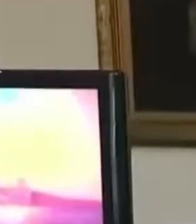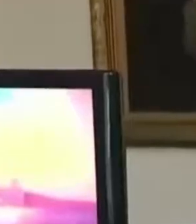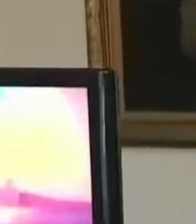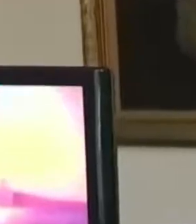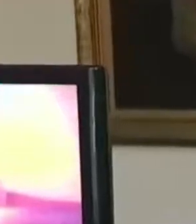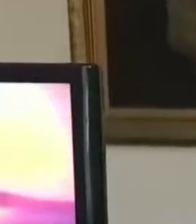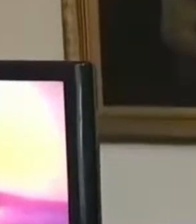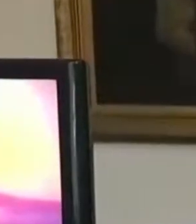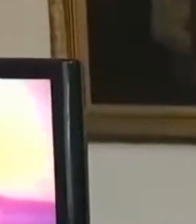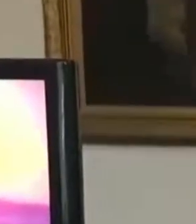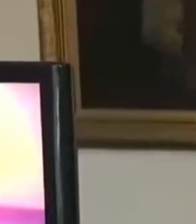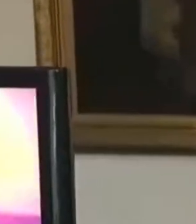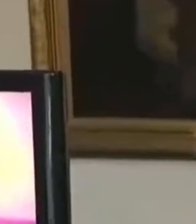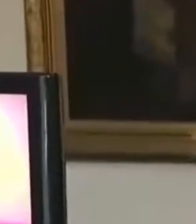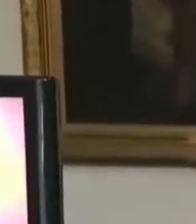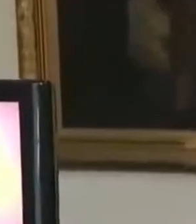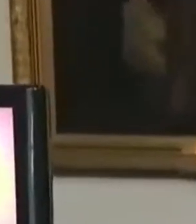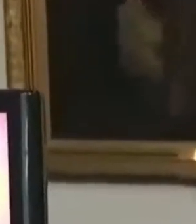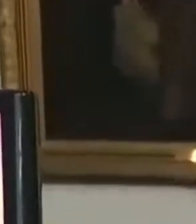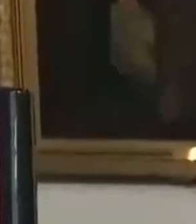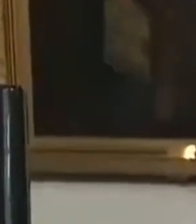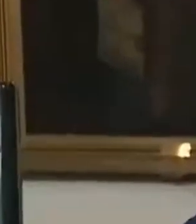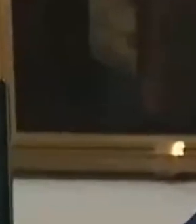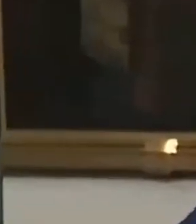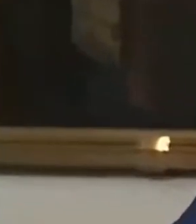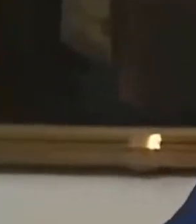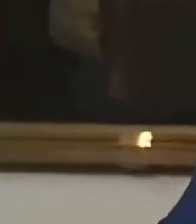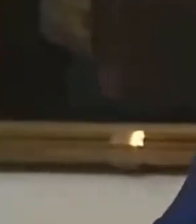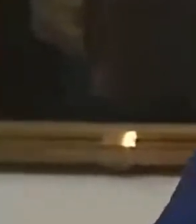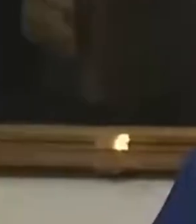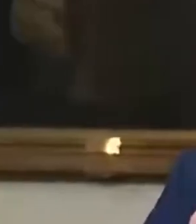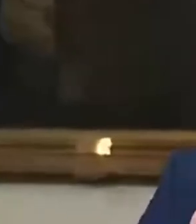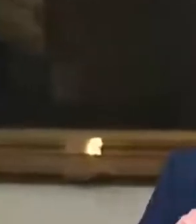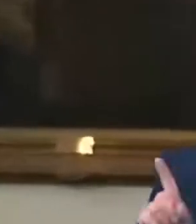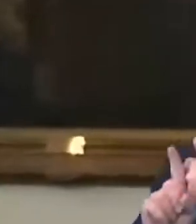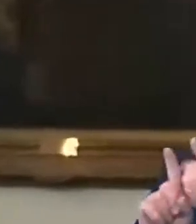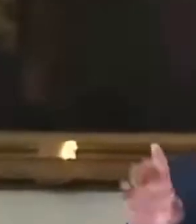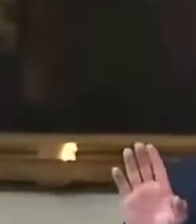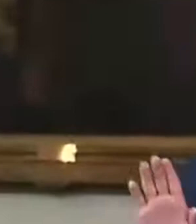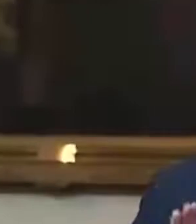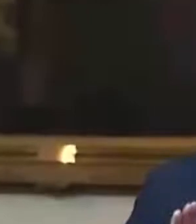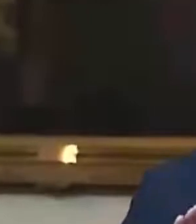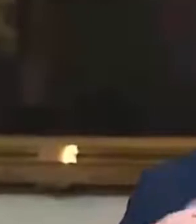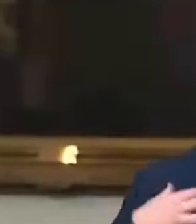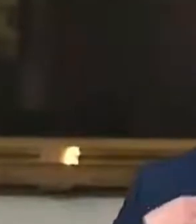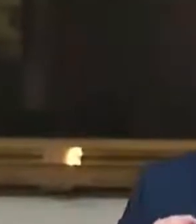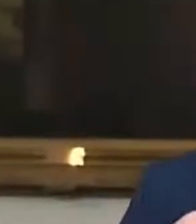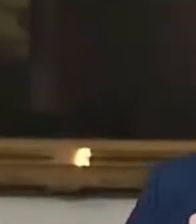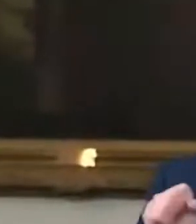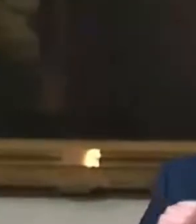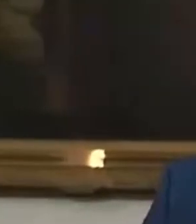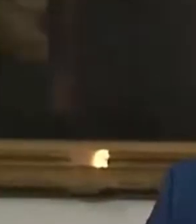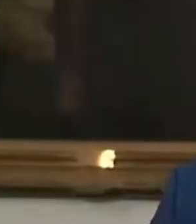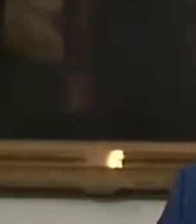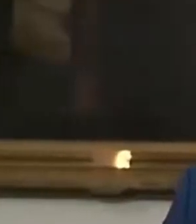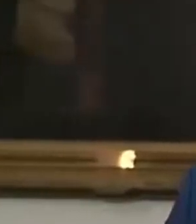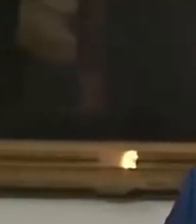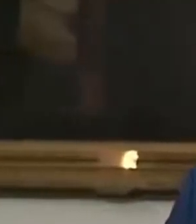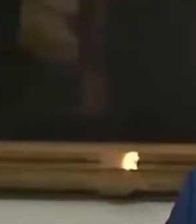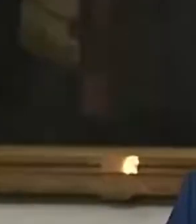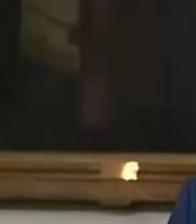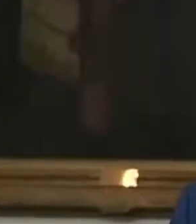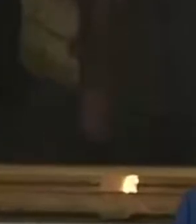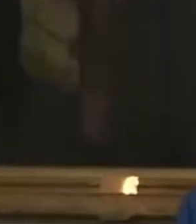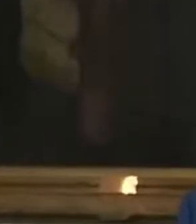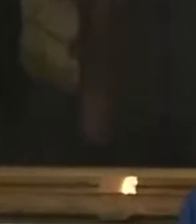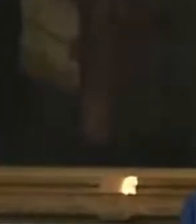Team and the Director of the Center for Health Security at the Johns Hopkins Bloomberg School